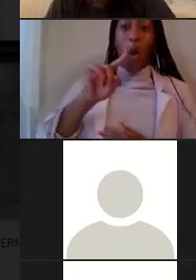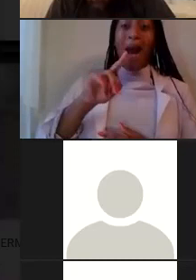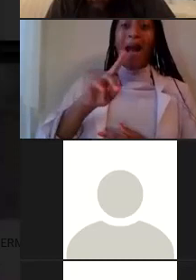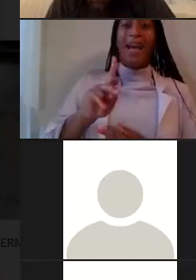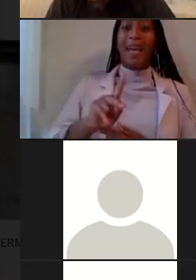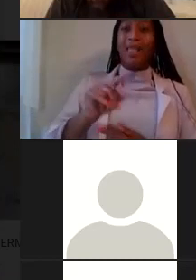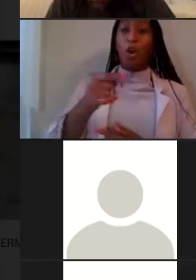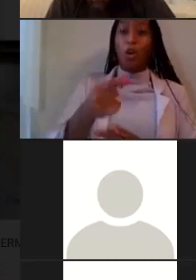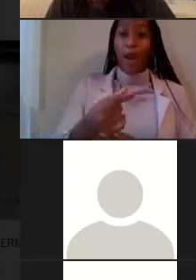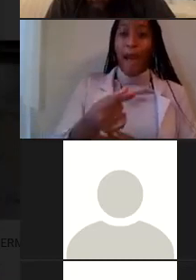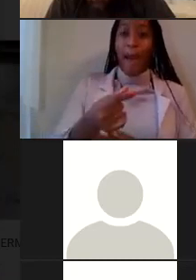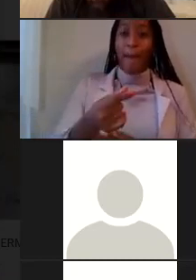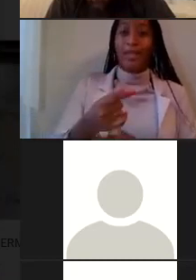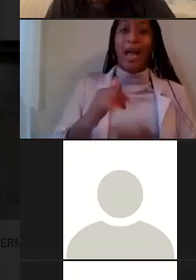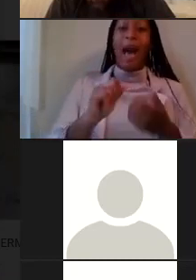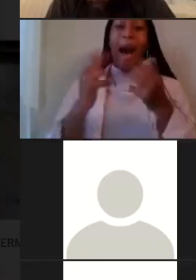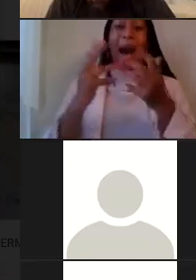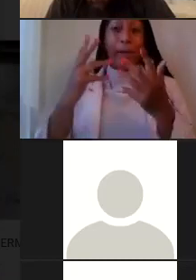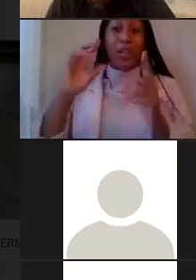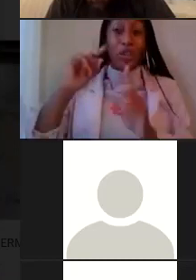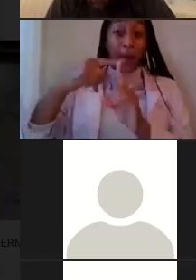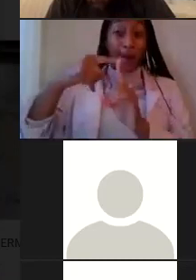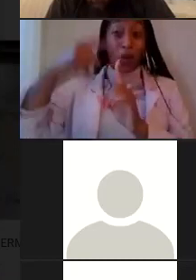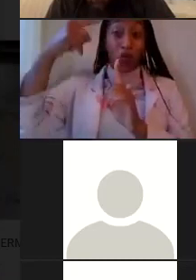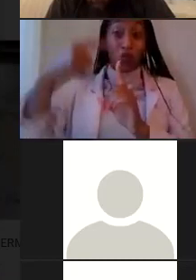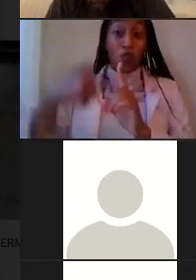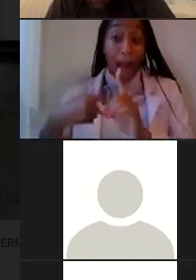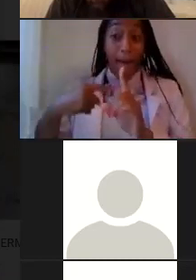degrees Kelvin. Okay.